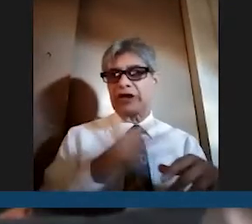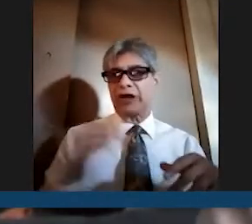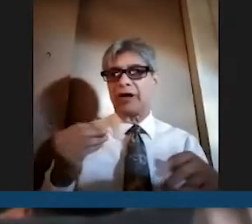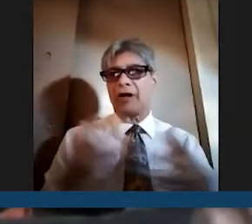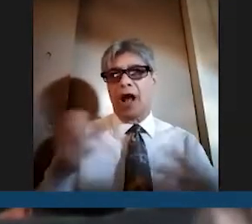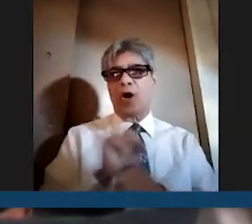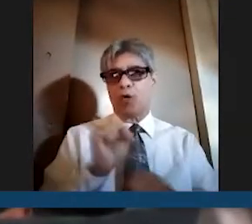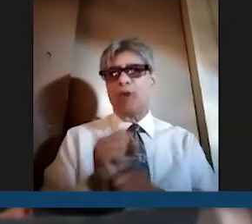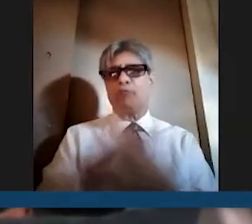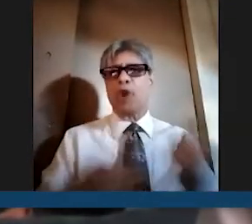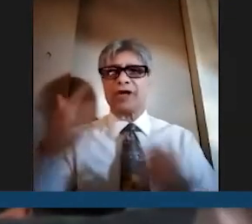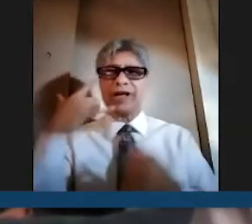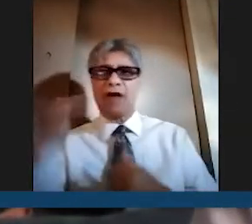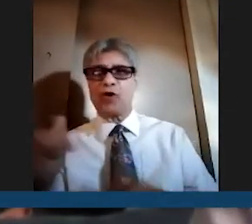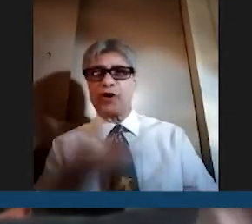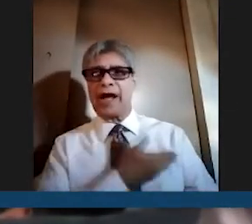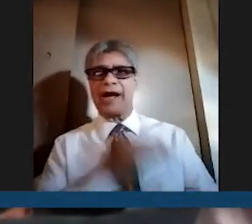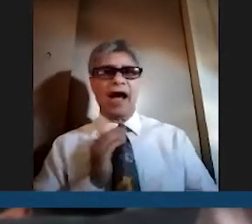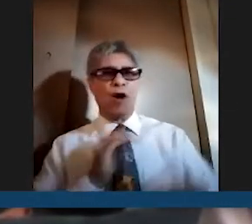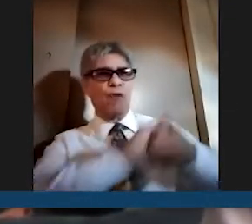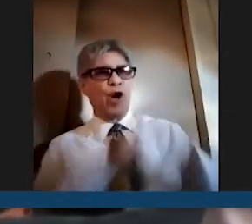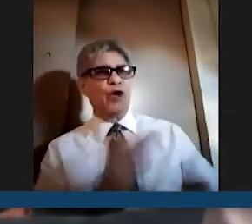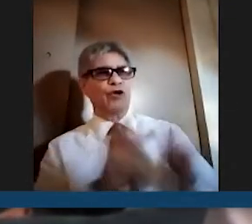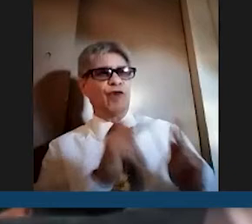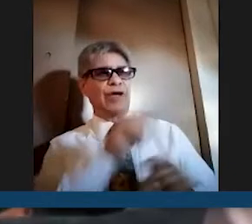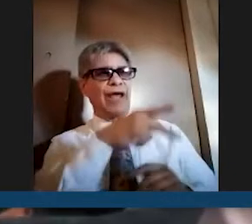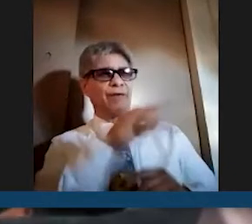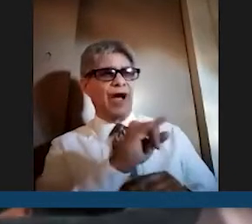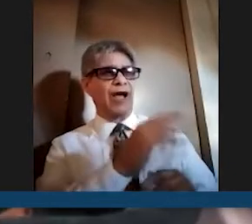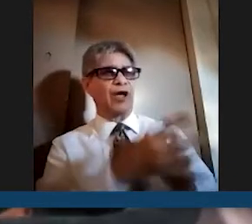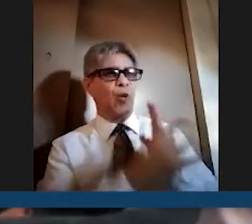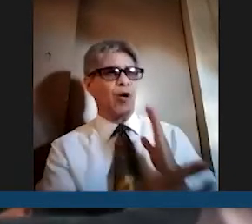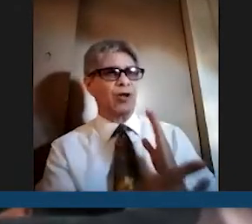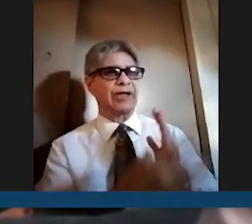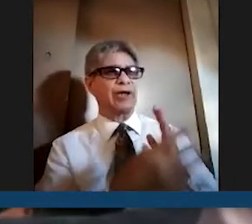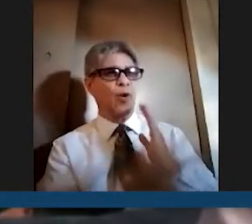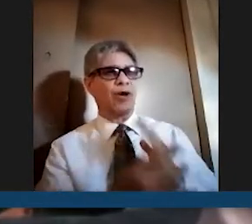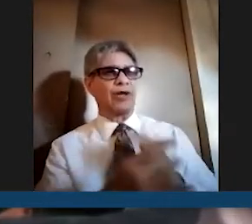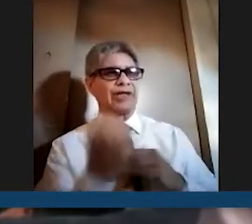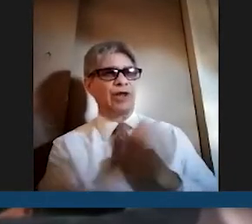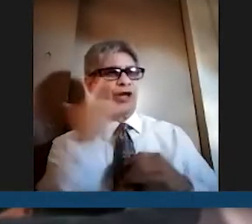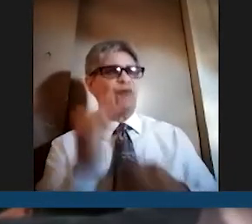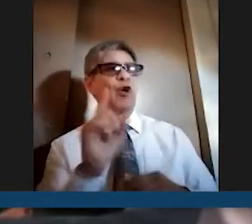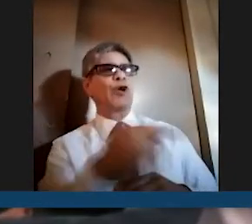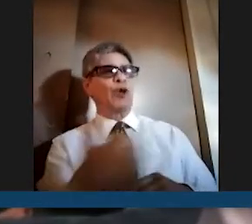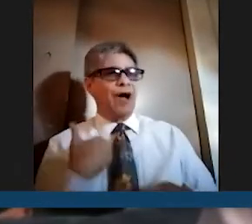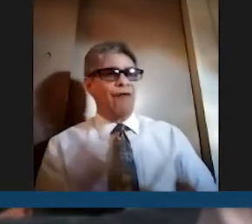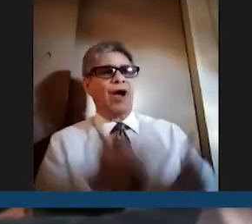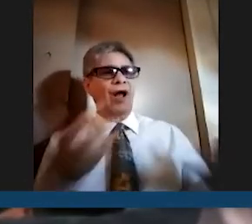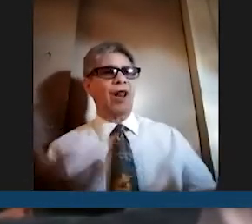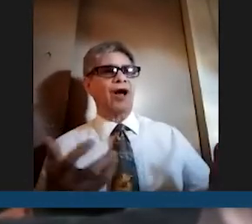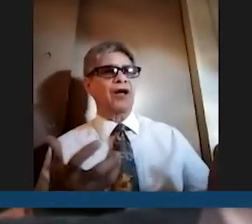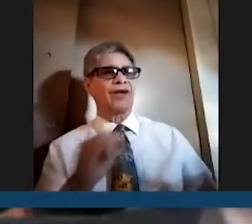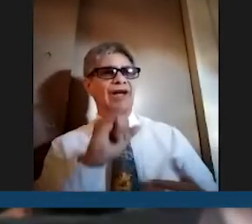well as a number of our partners, folks like API Equality Northern California, where there's been a lot of, in-language